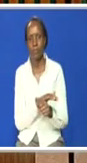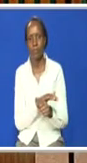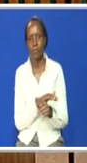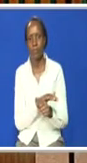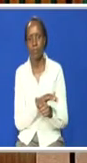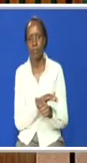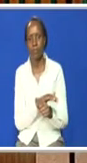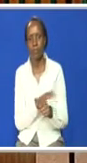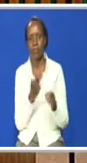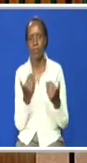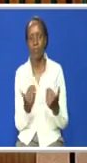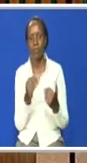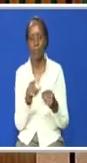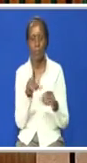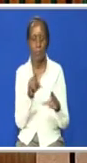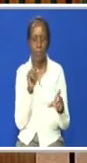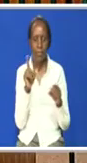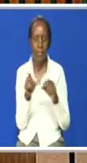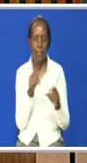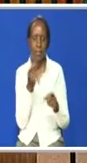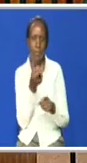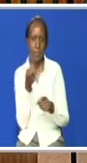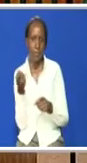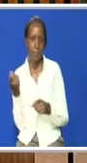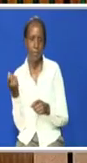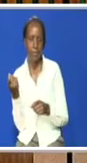I will pick some bottle tops here.